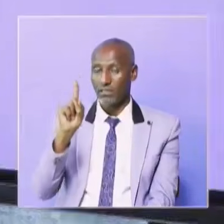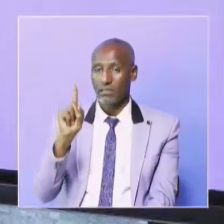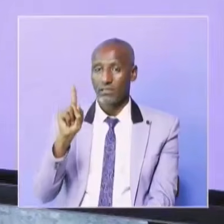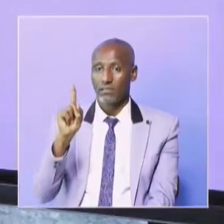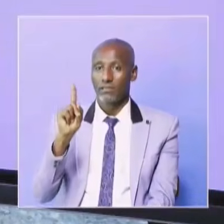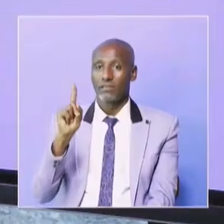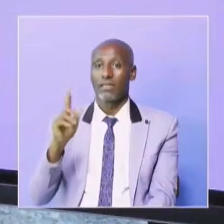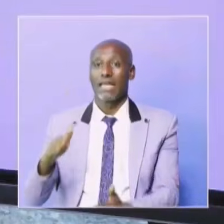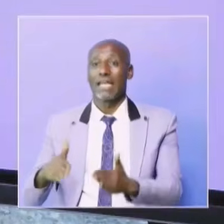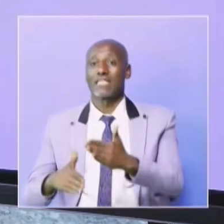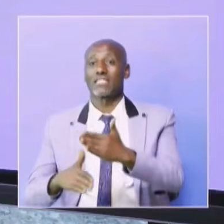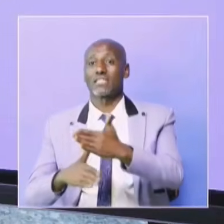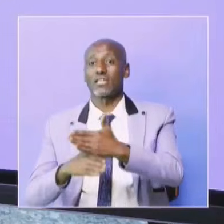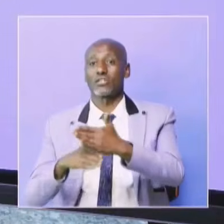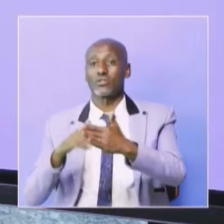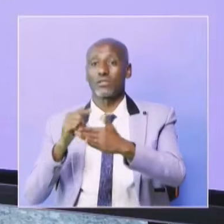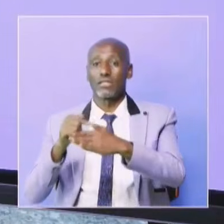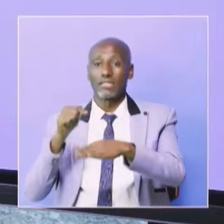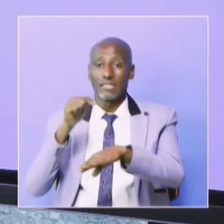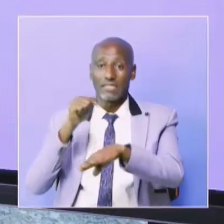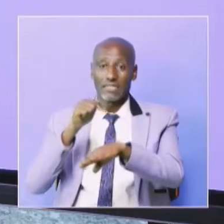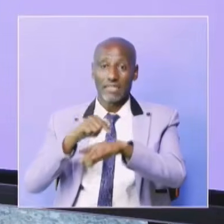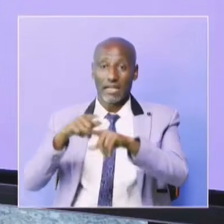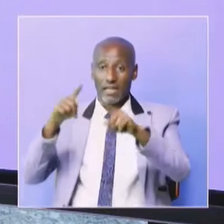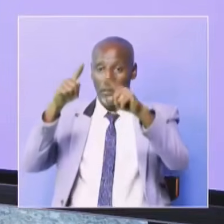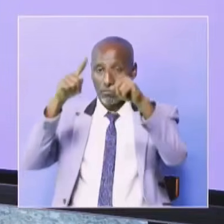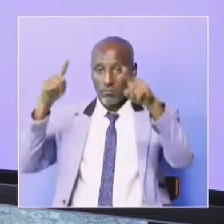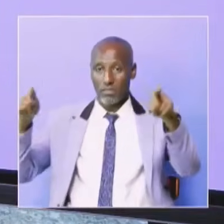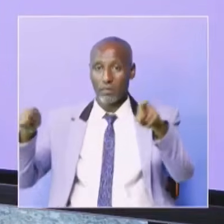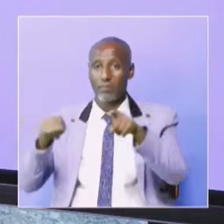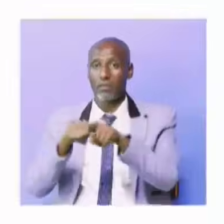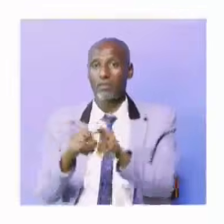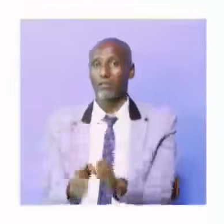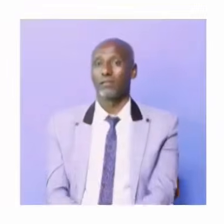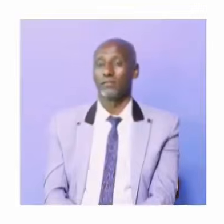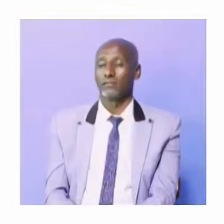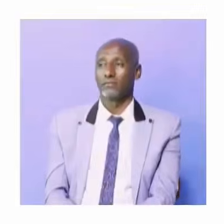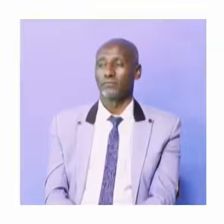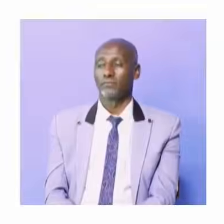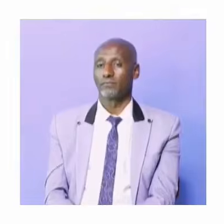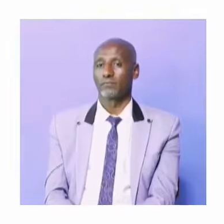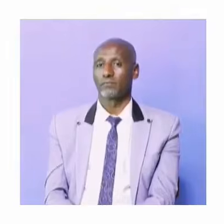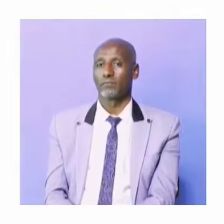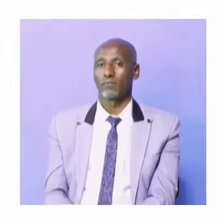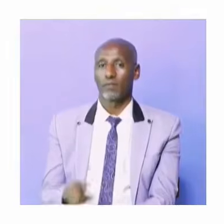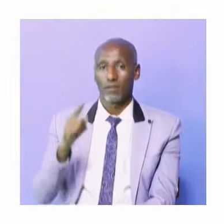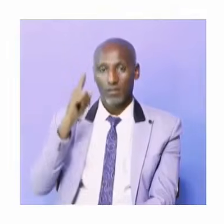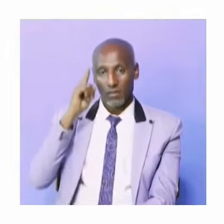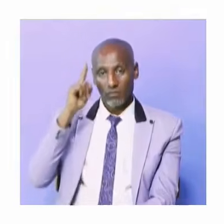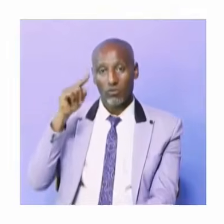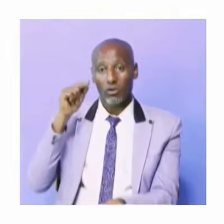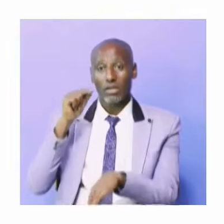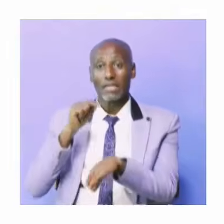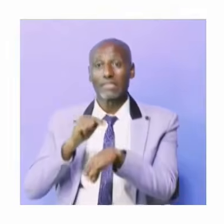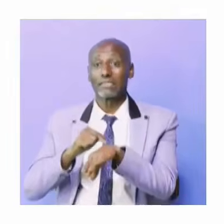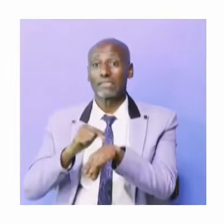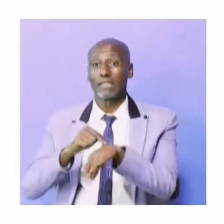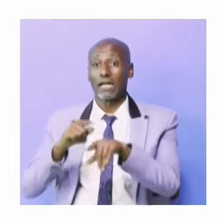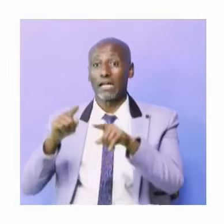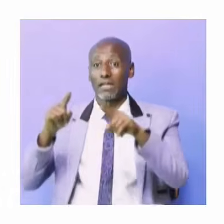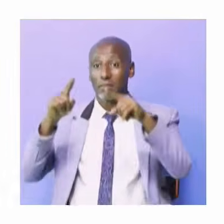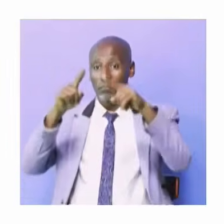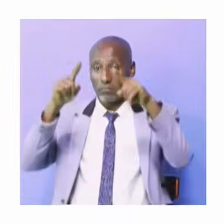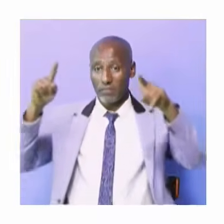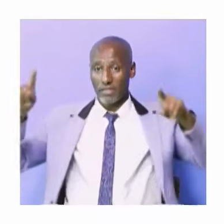schedules, timetables. All right? Look, we use it for timetables.